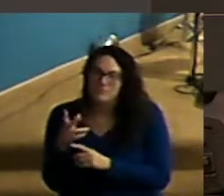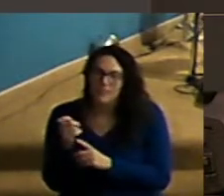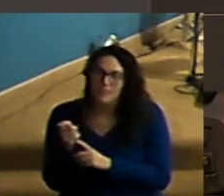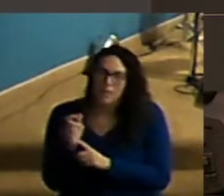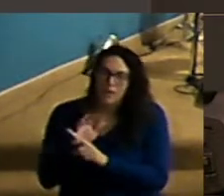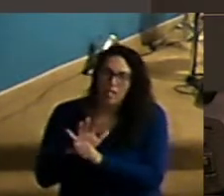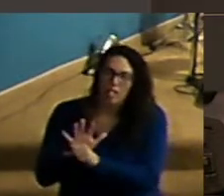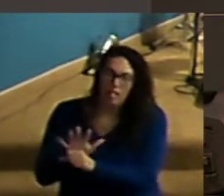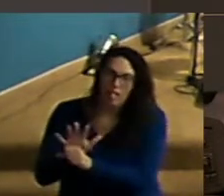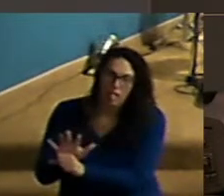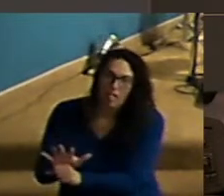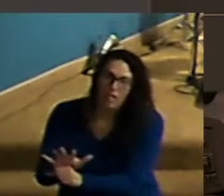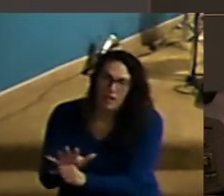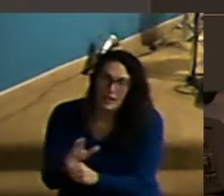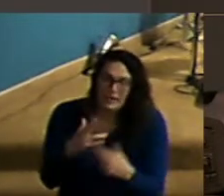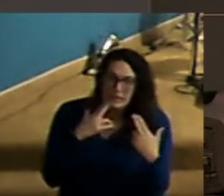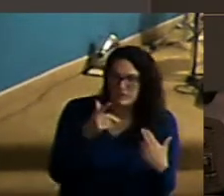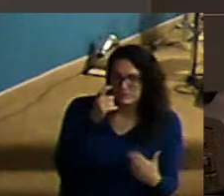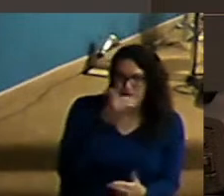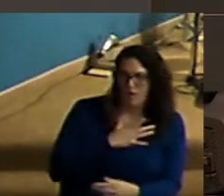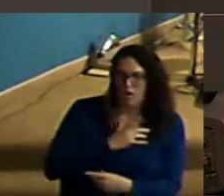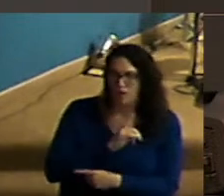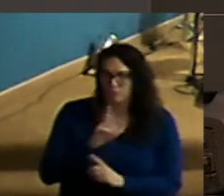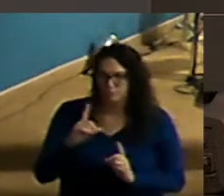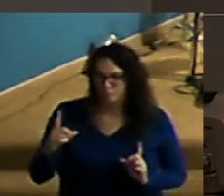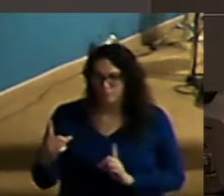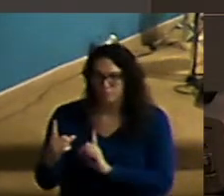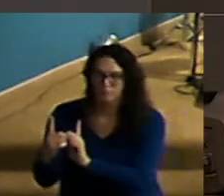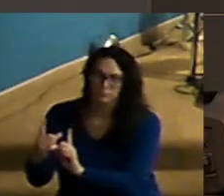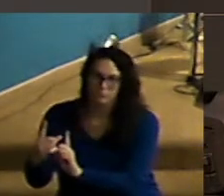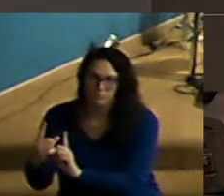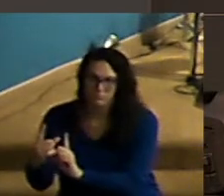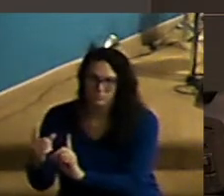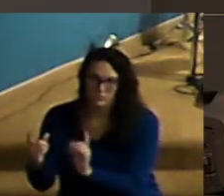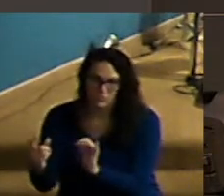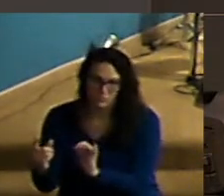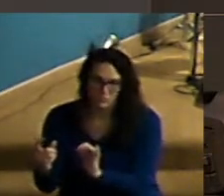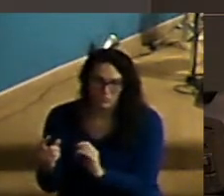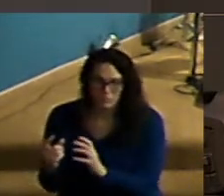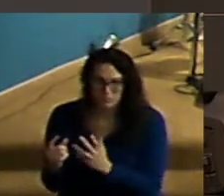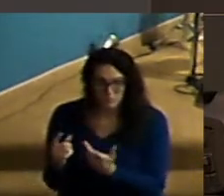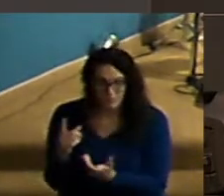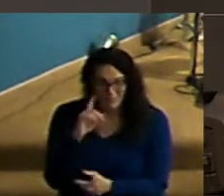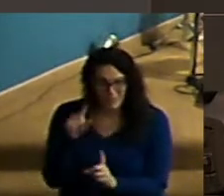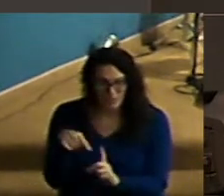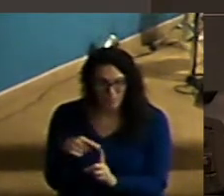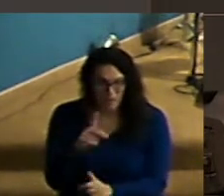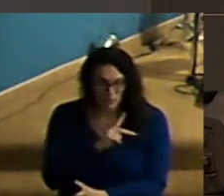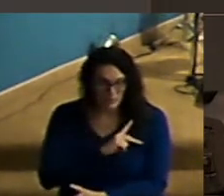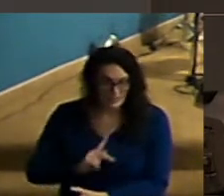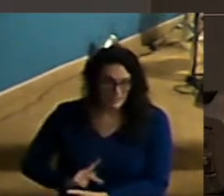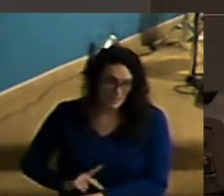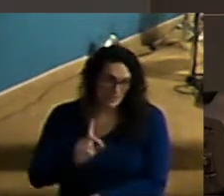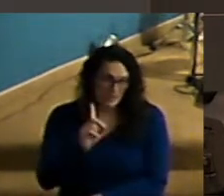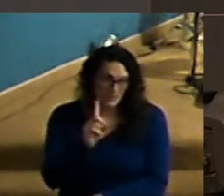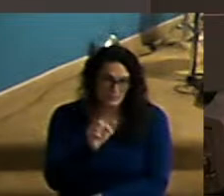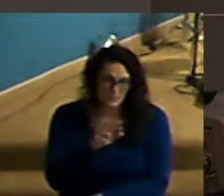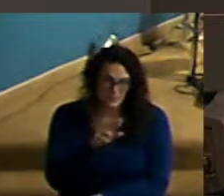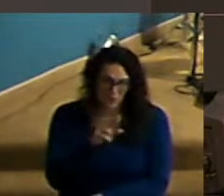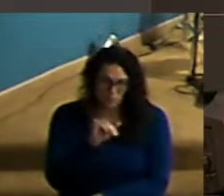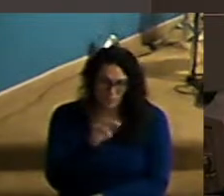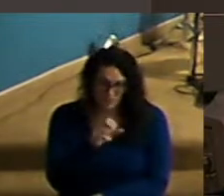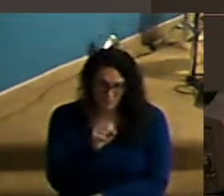And there was an innocent man brought before him as well. Think about King Darius